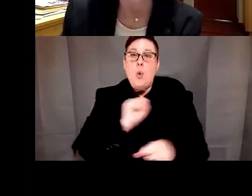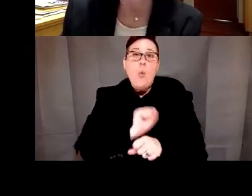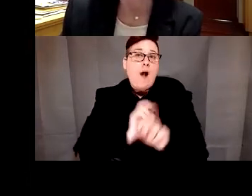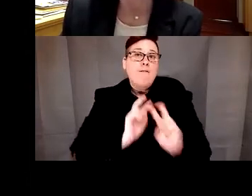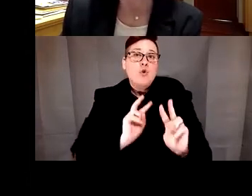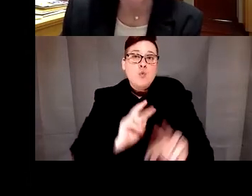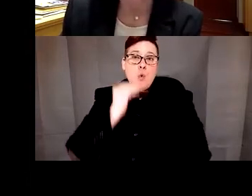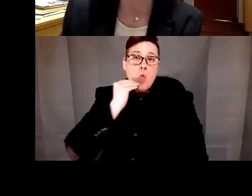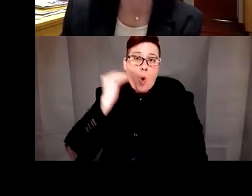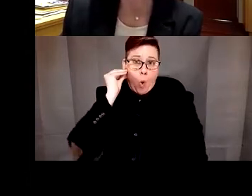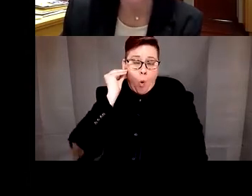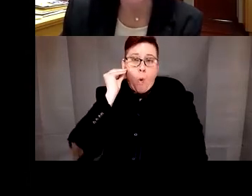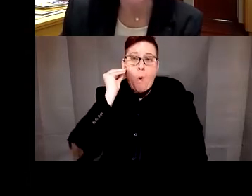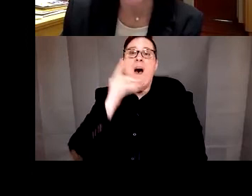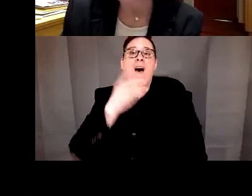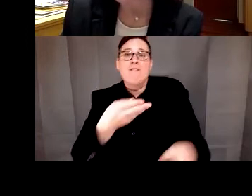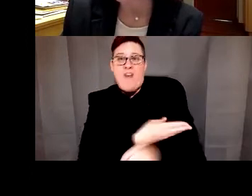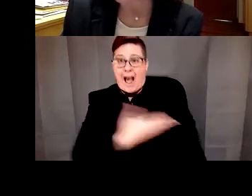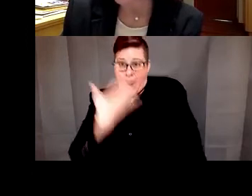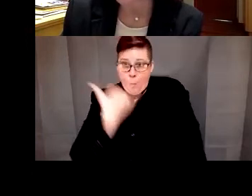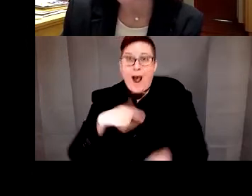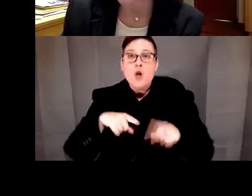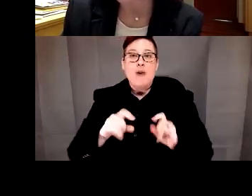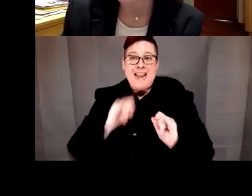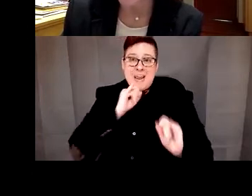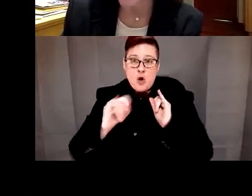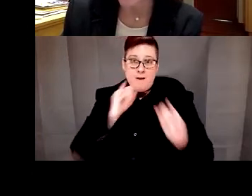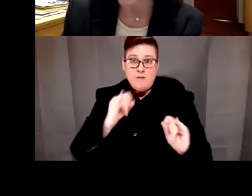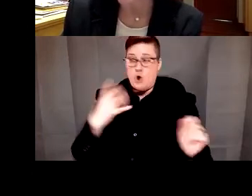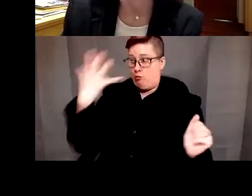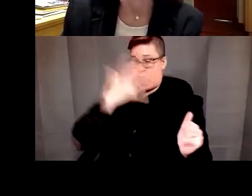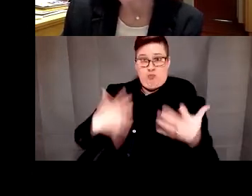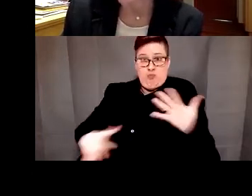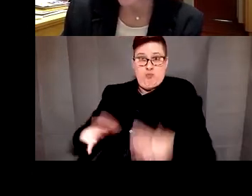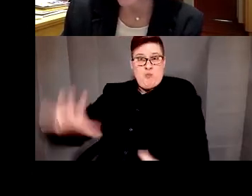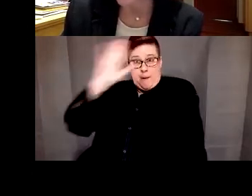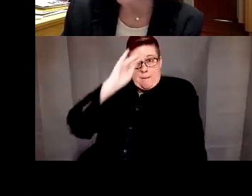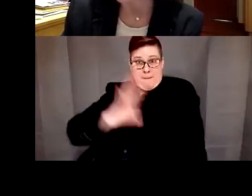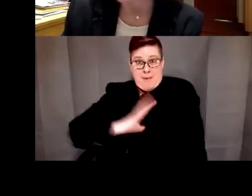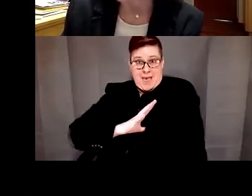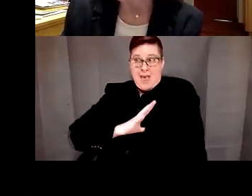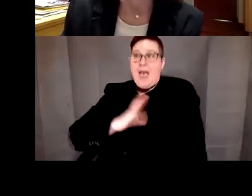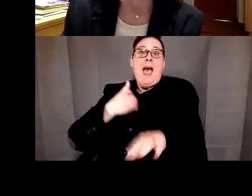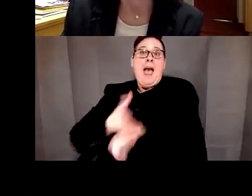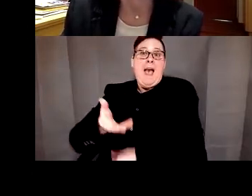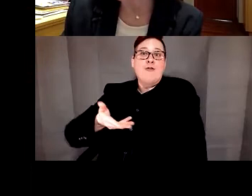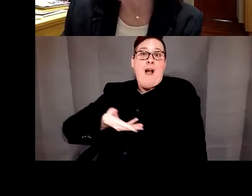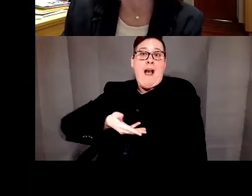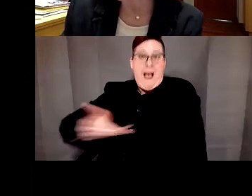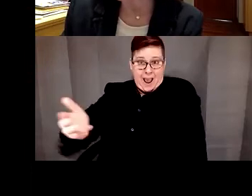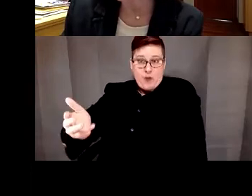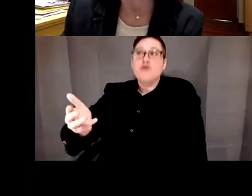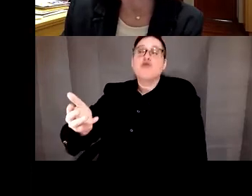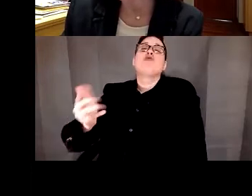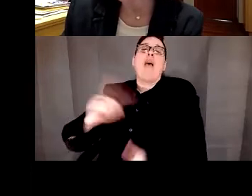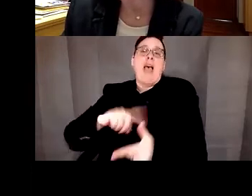home when during her interview, she presented as a man when she was hired. And then